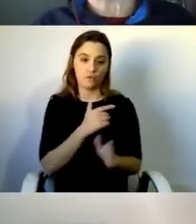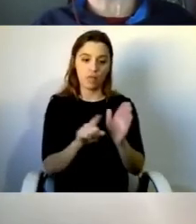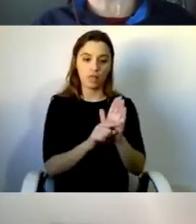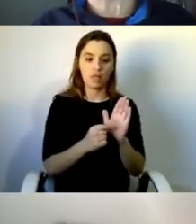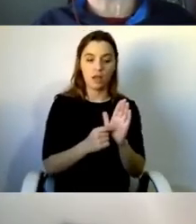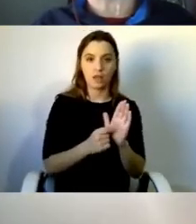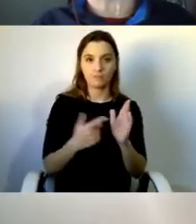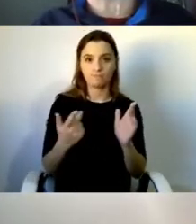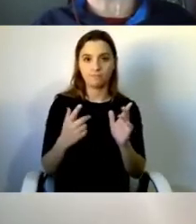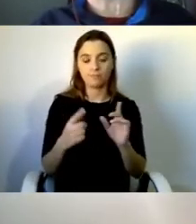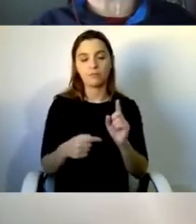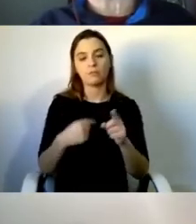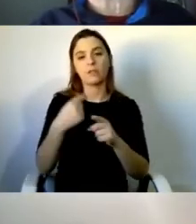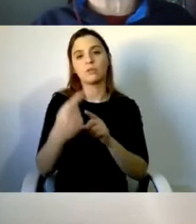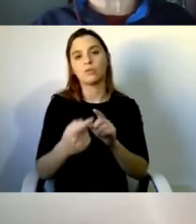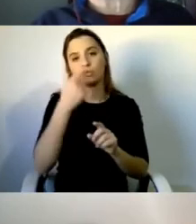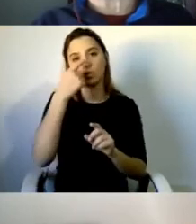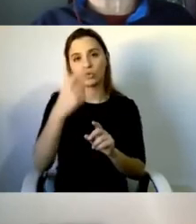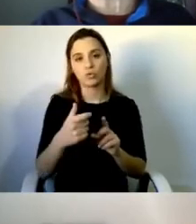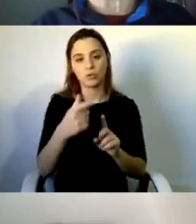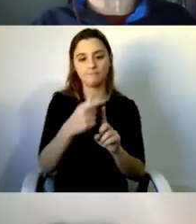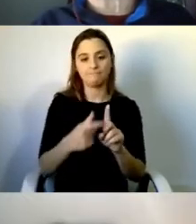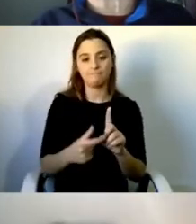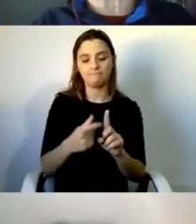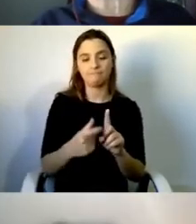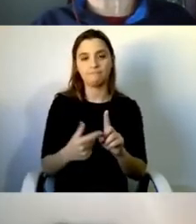assistant, and the assistant themselves.